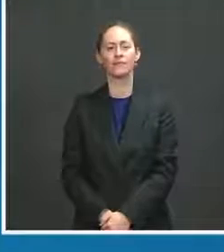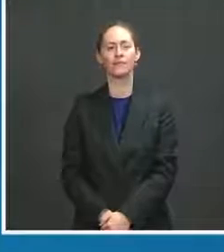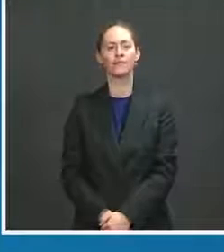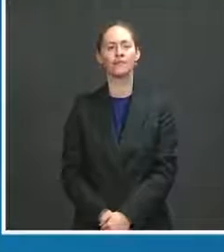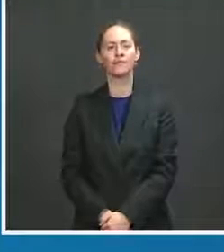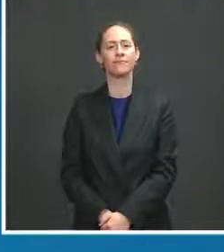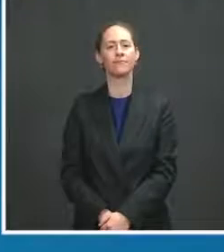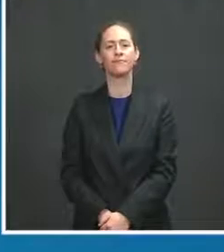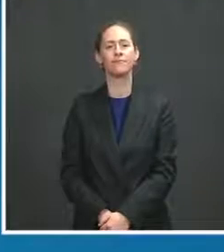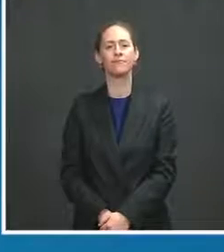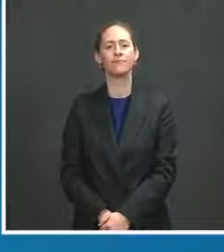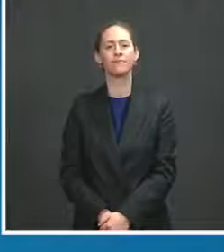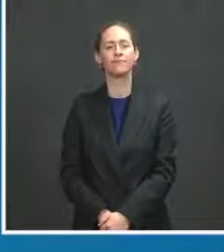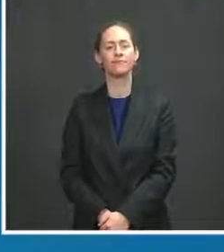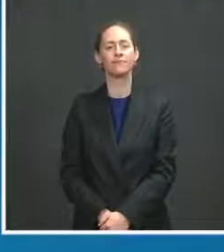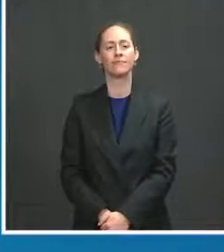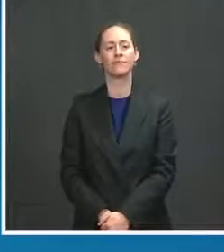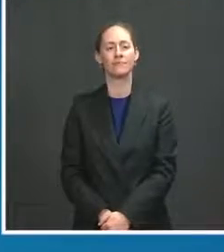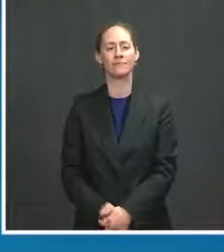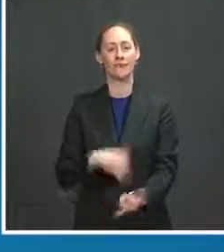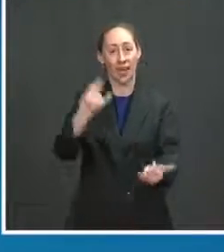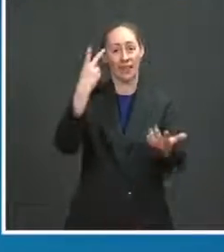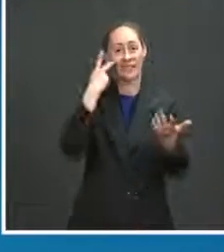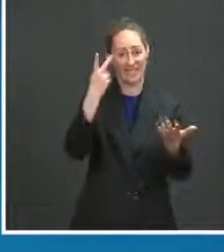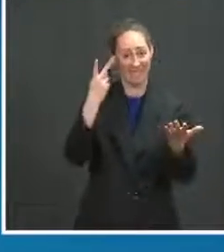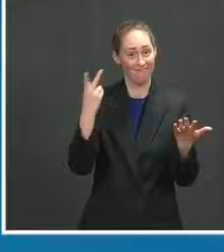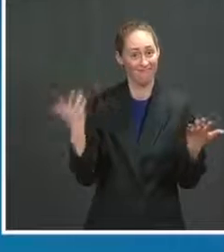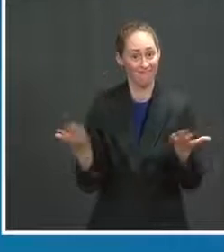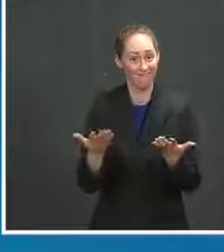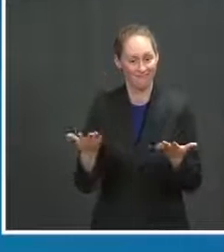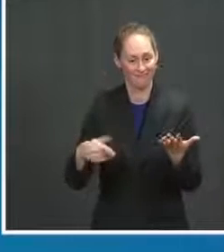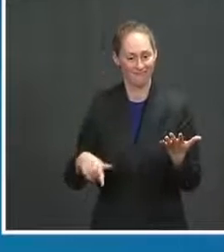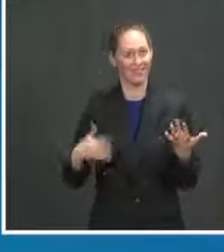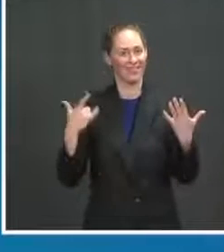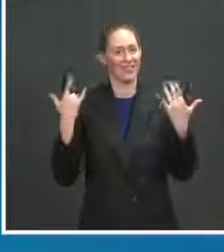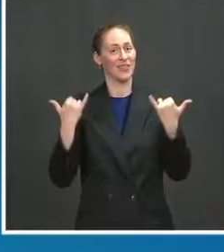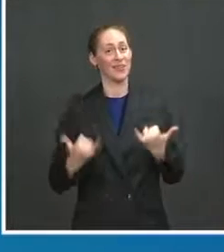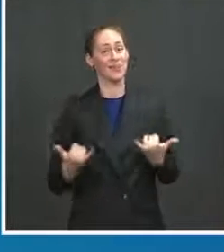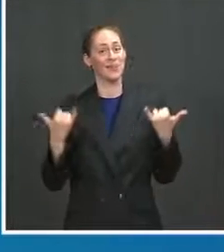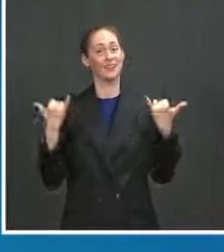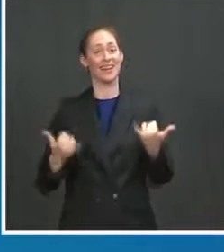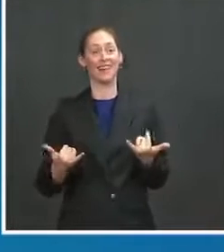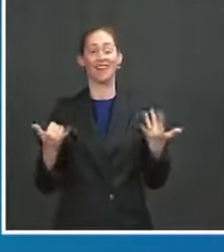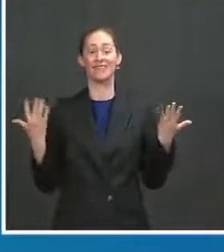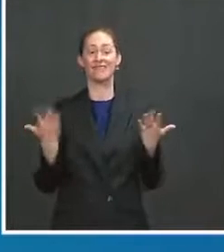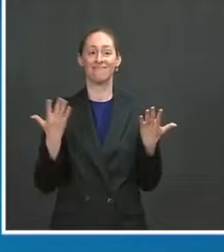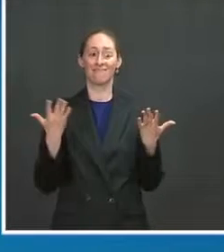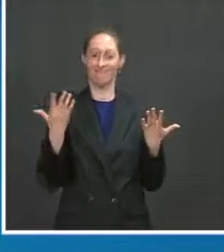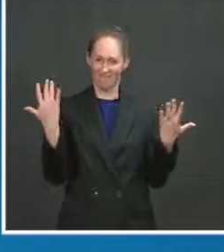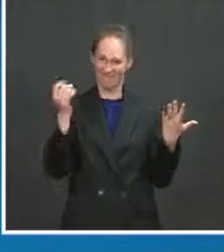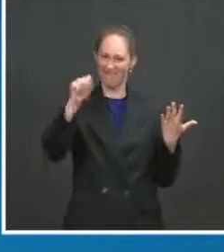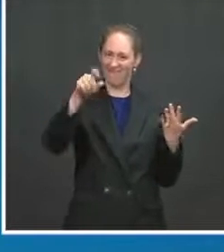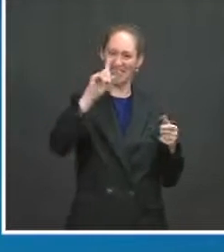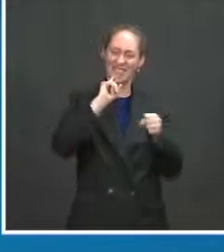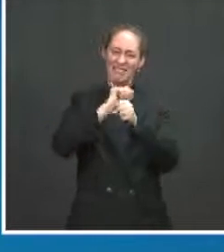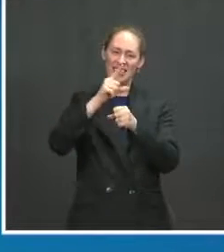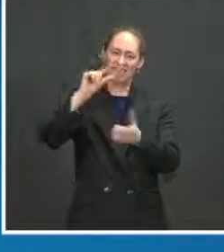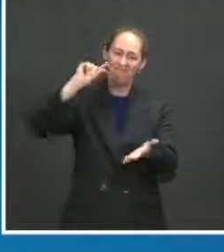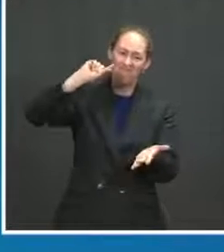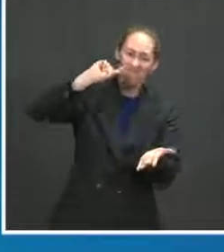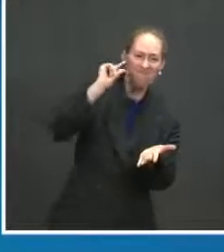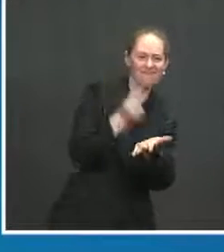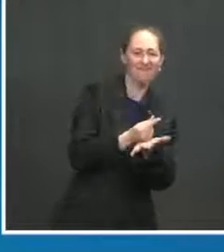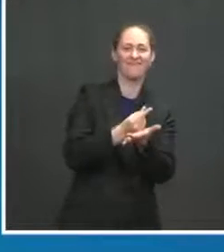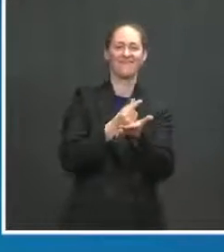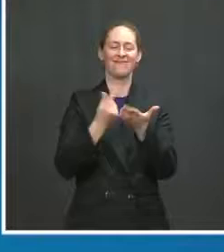And this day that is not only a commencement, this day that is a